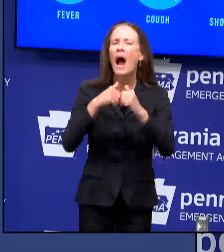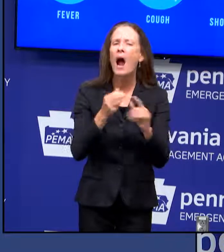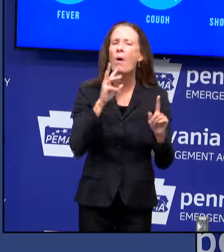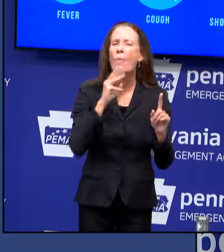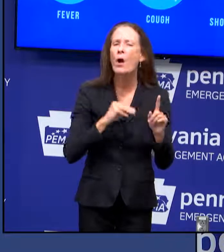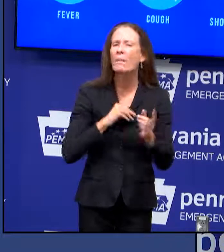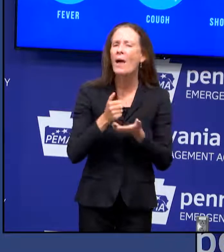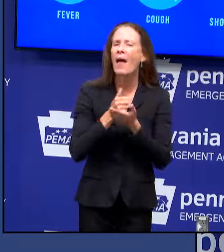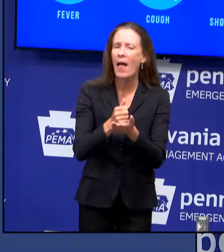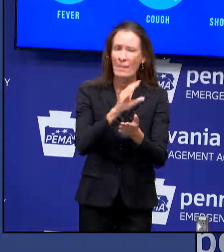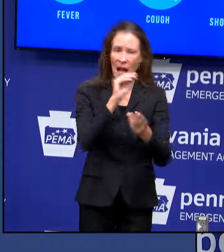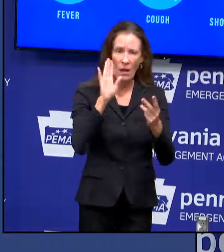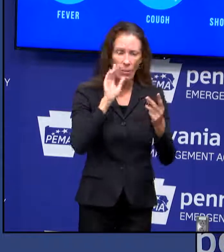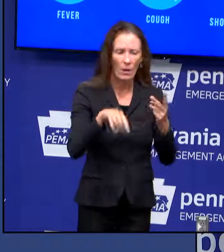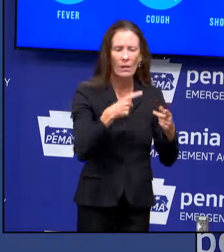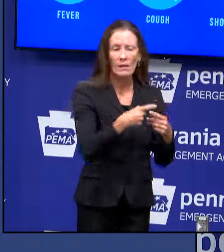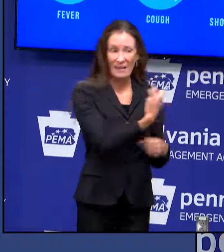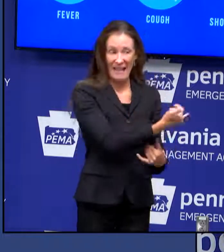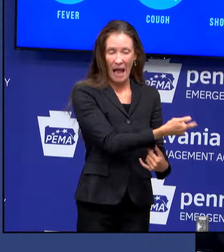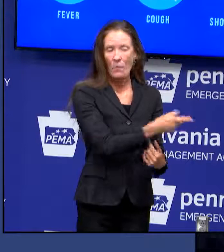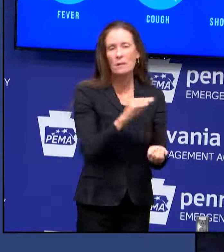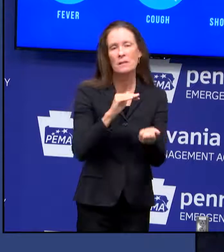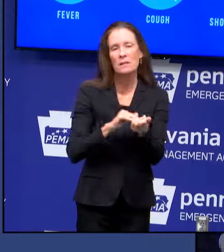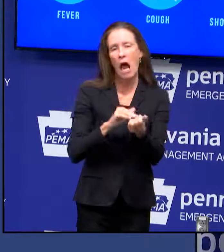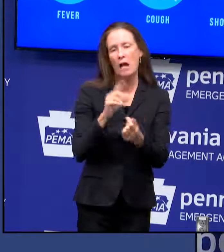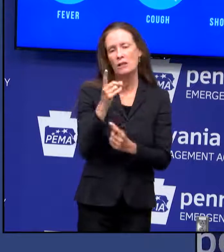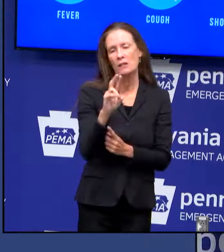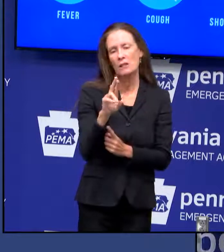Secretary Levine, it's your turn.